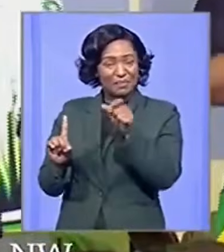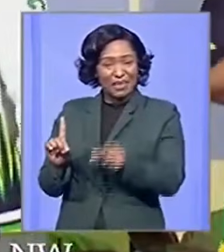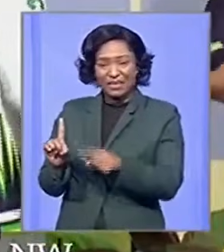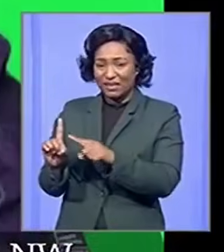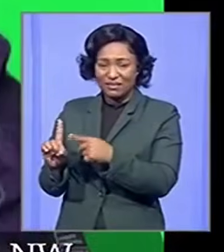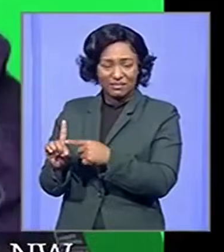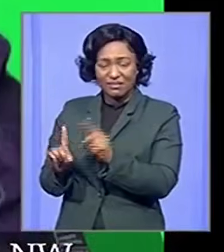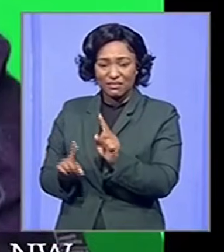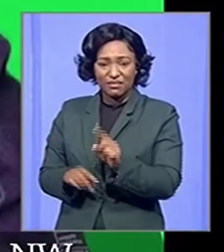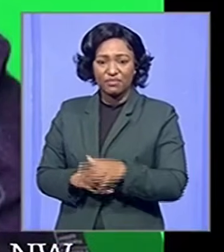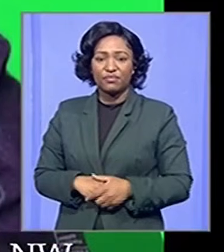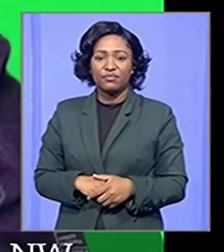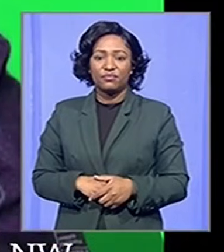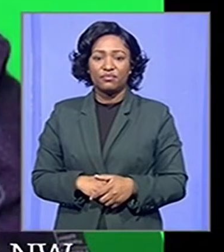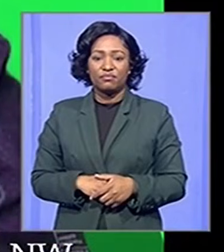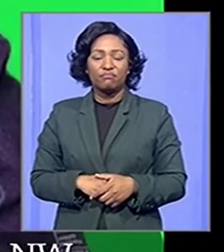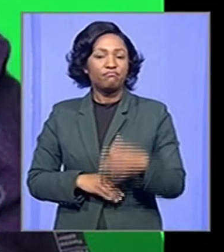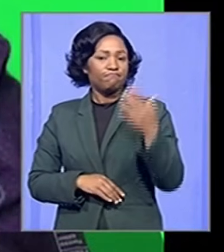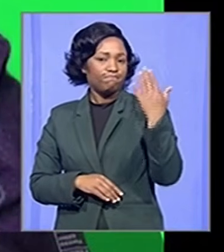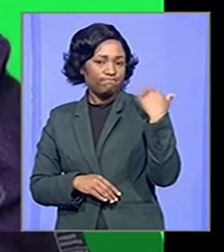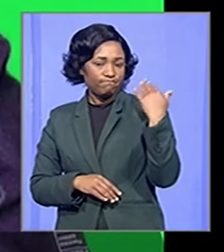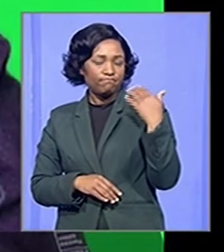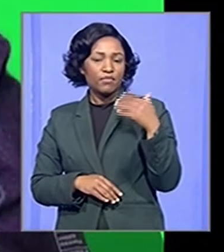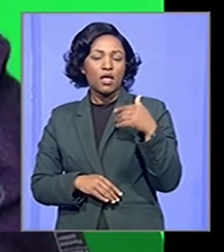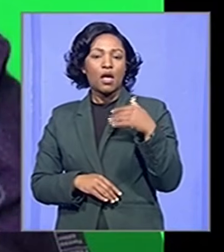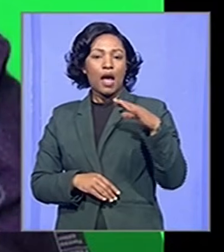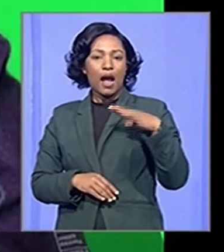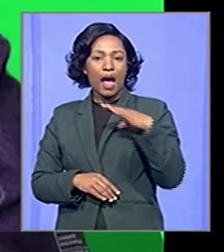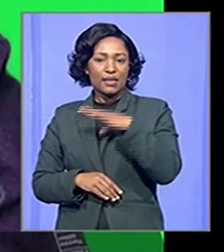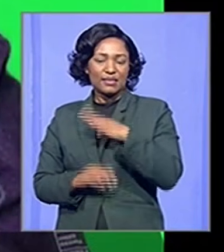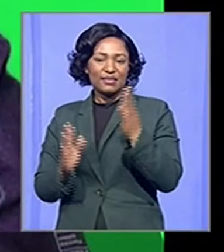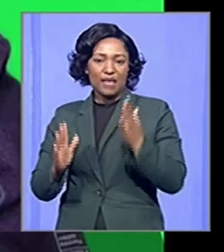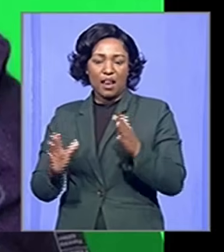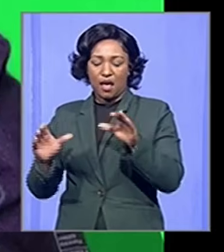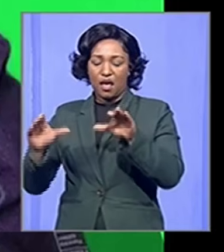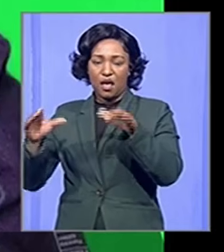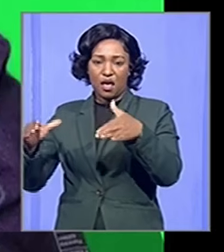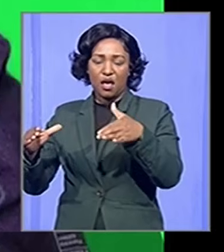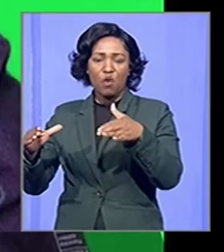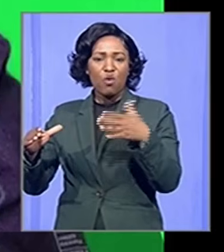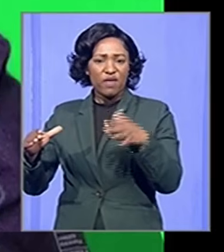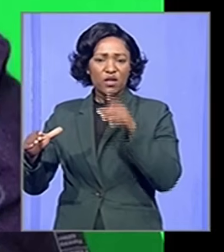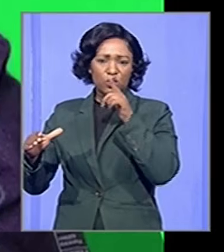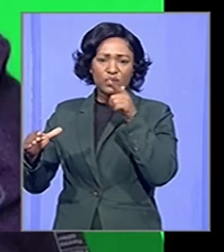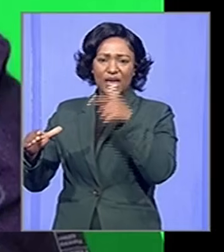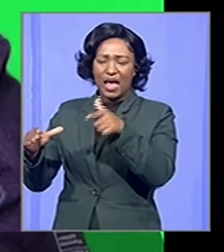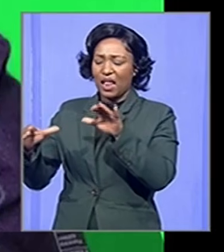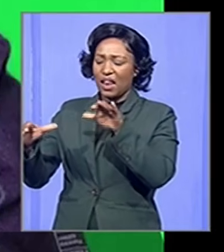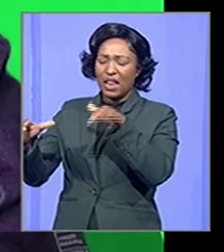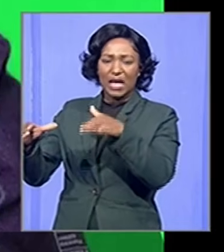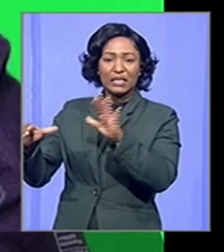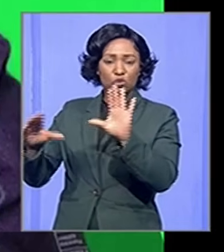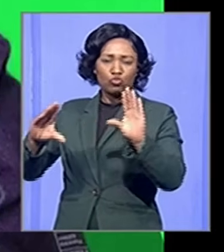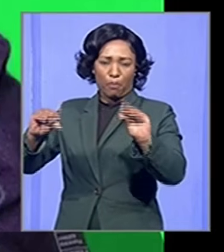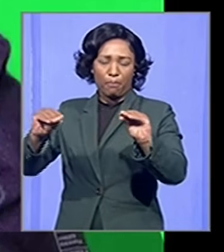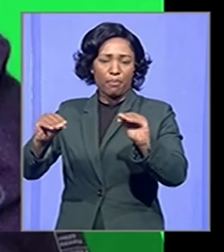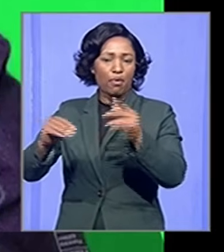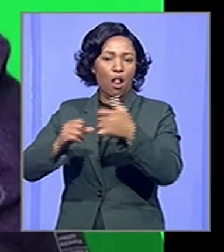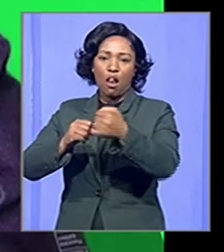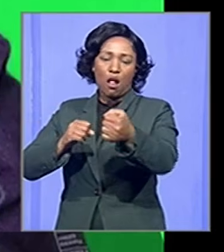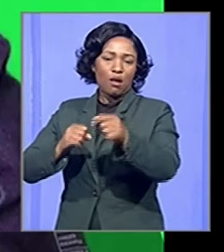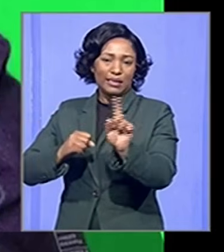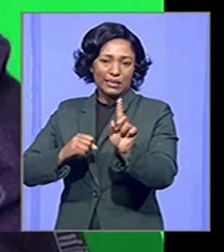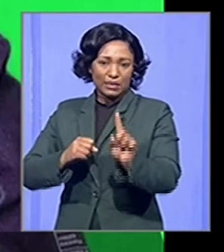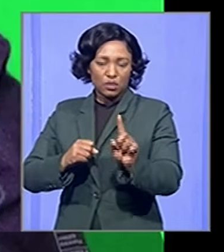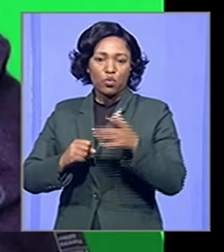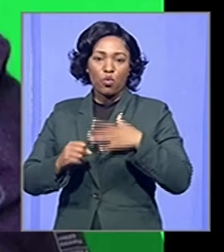Re kopile mo malobeng re kopa makhanselara a rona gore ba emise go senene ka ntlha ya go appointa ka baka la gore re batla Ditsobotla e